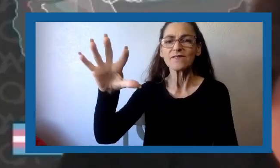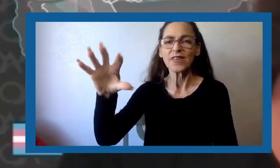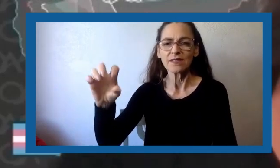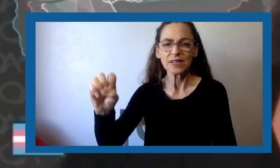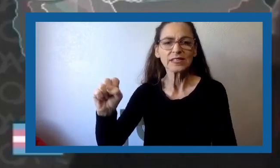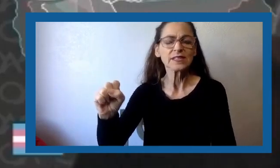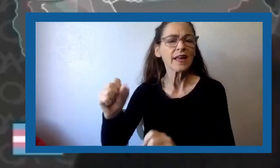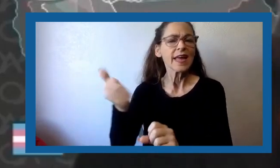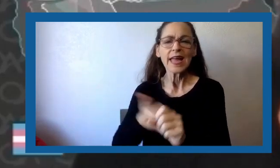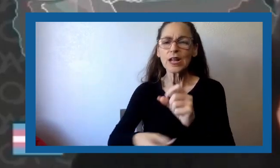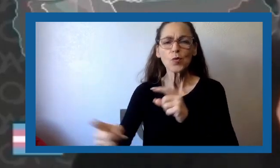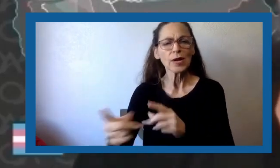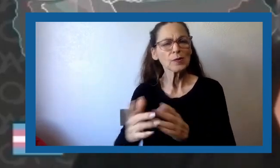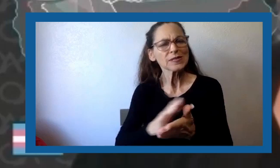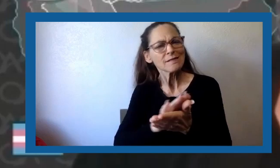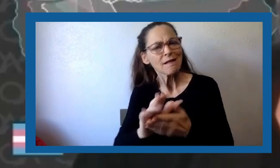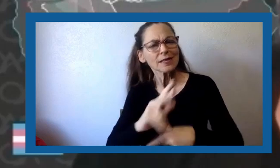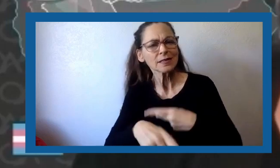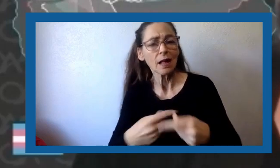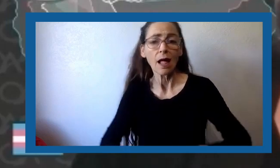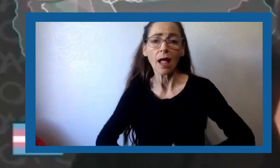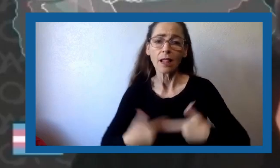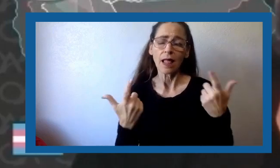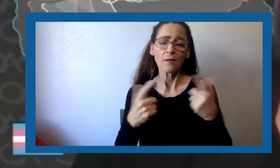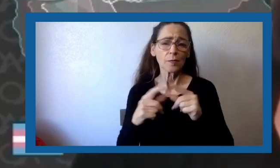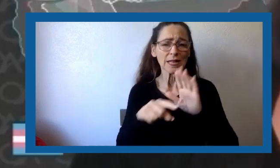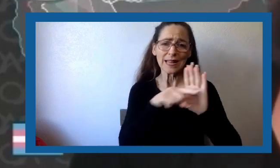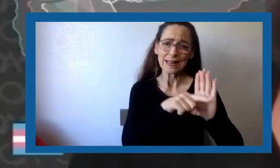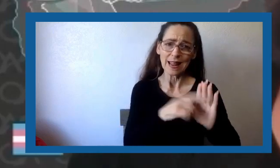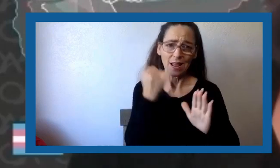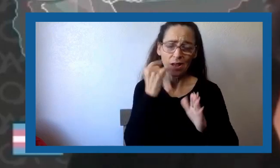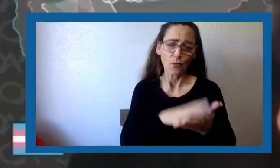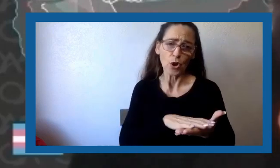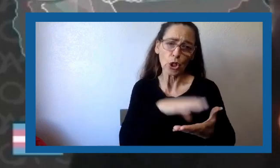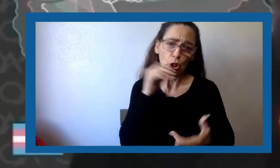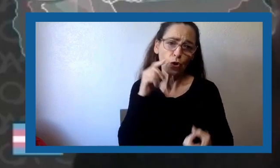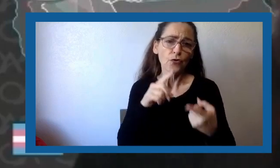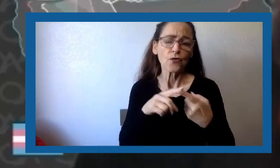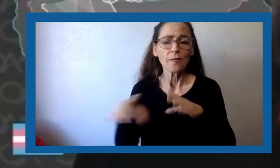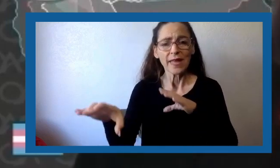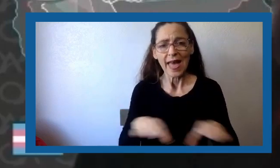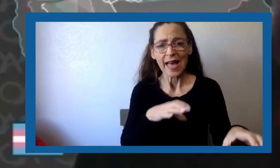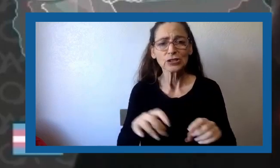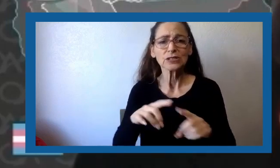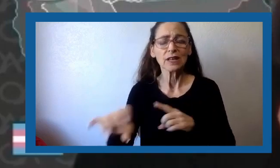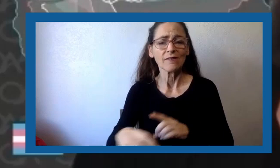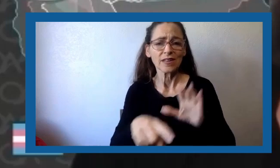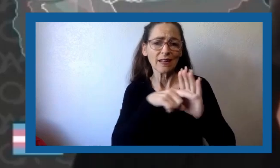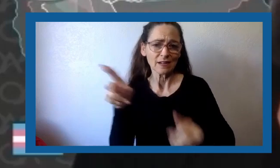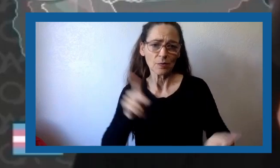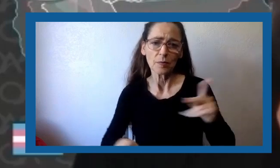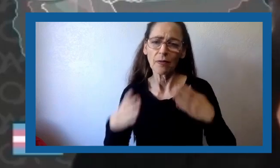decent, kind, and compassionate person. Our lives would have been much poorer if we had learned from their actions, including membership in the Democratic Party. Thank you for sharing that,